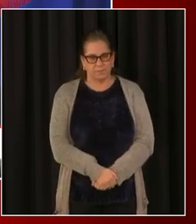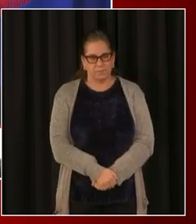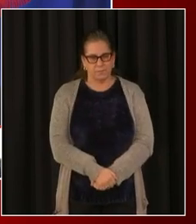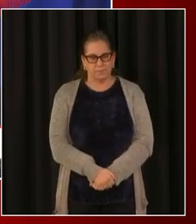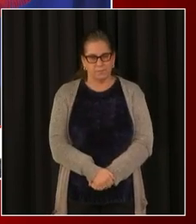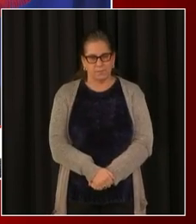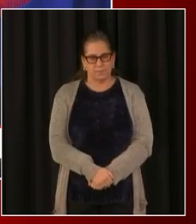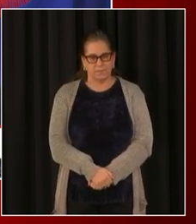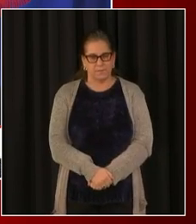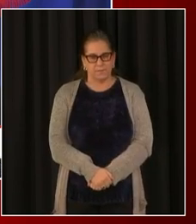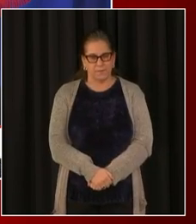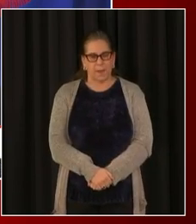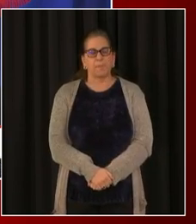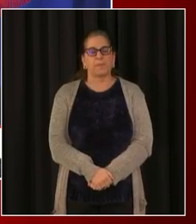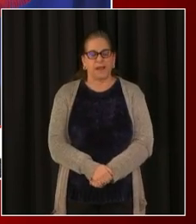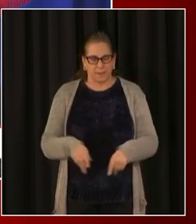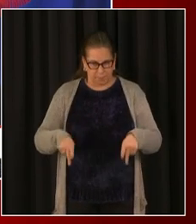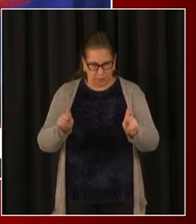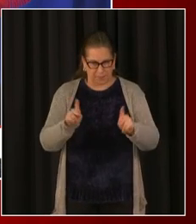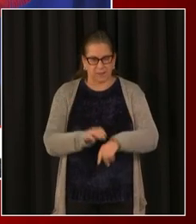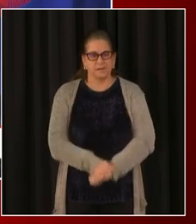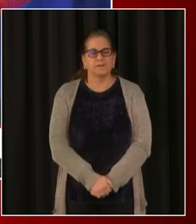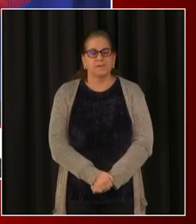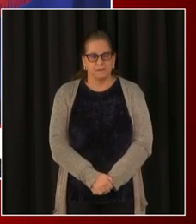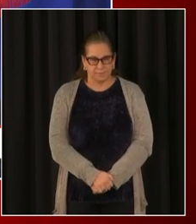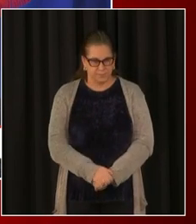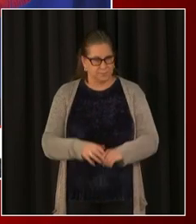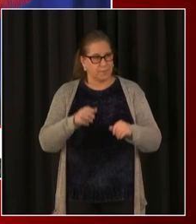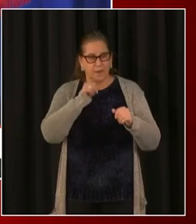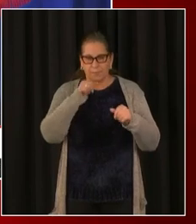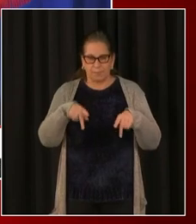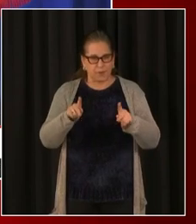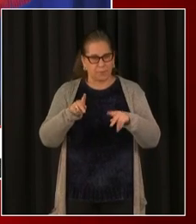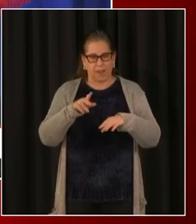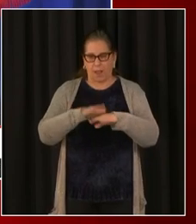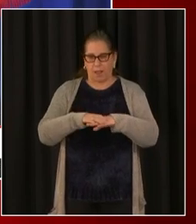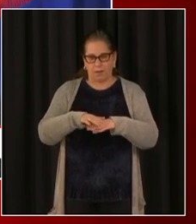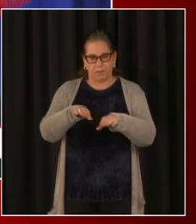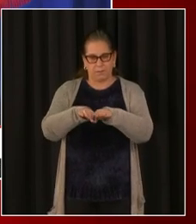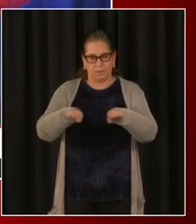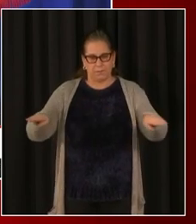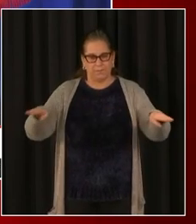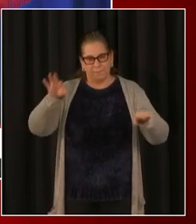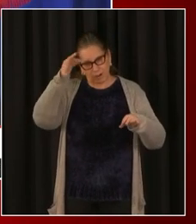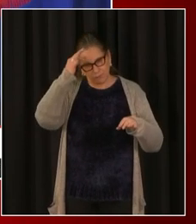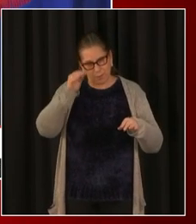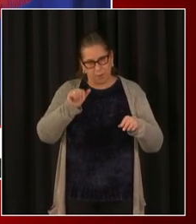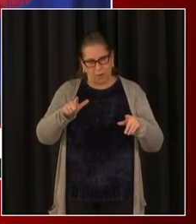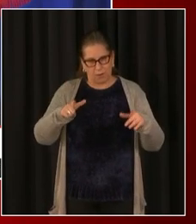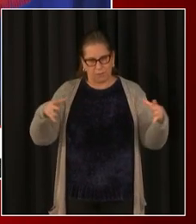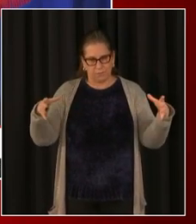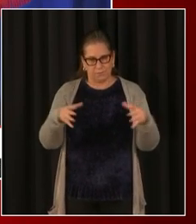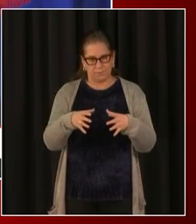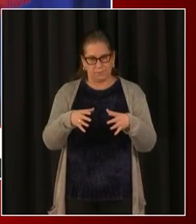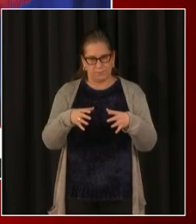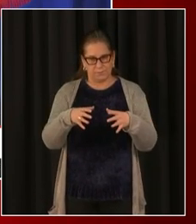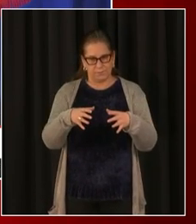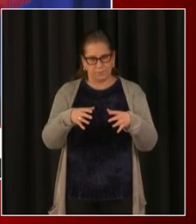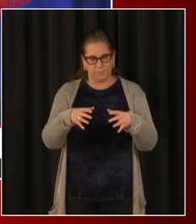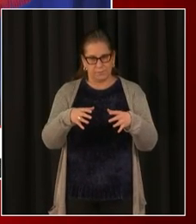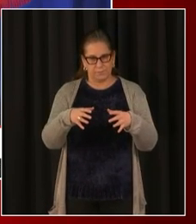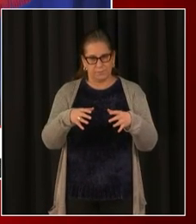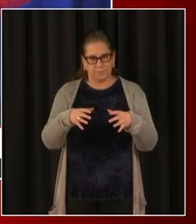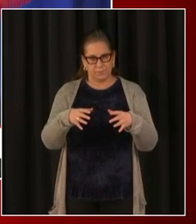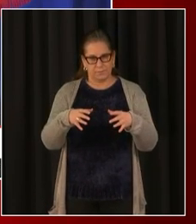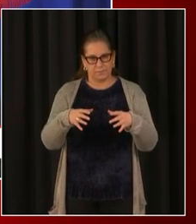also, I have some follow-up questions. Stephanie, I won't get into talking about the details of that call. I know there's been a lot of reporting on it.